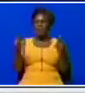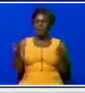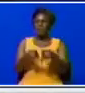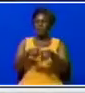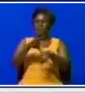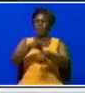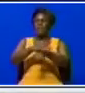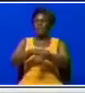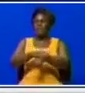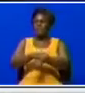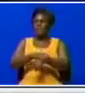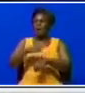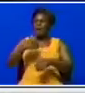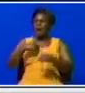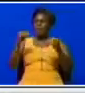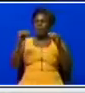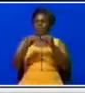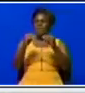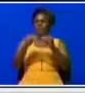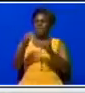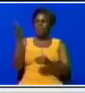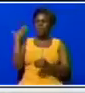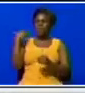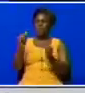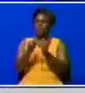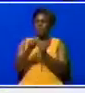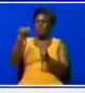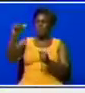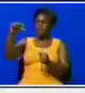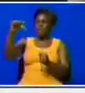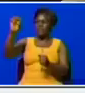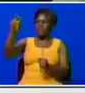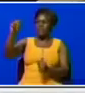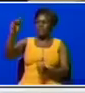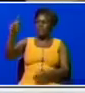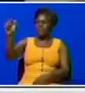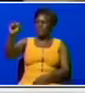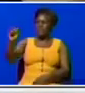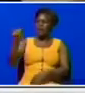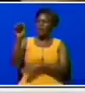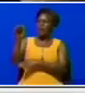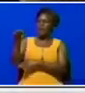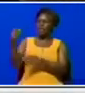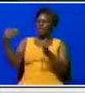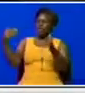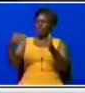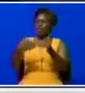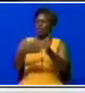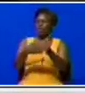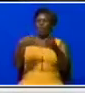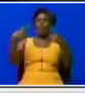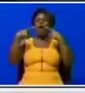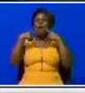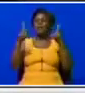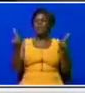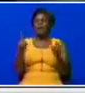results. They said they had a meeting earlier with some of the chief agents, and they had requested that they stop relaying the results, but